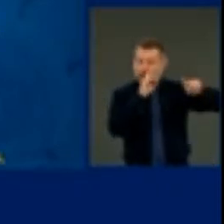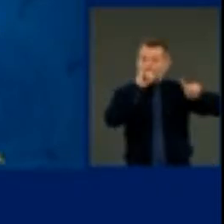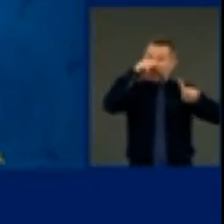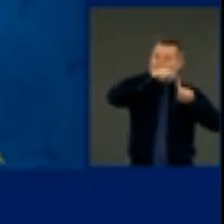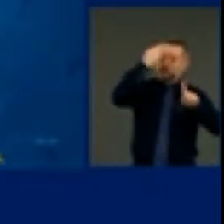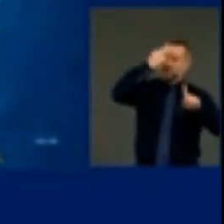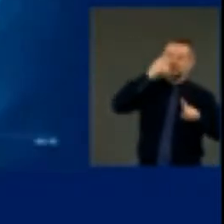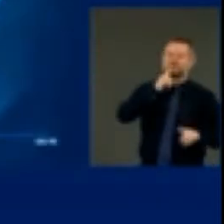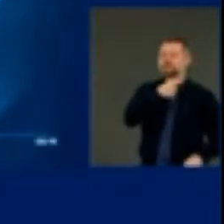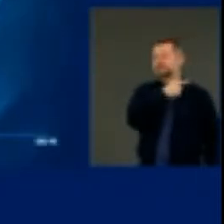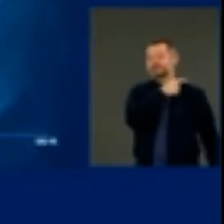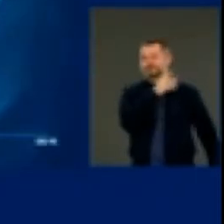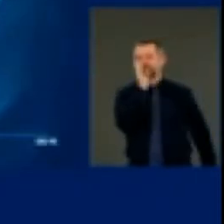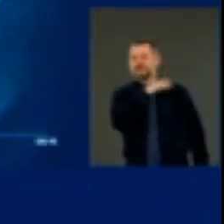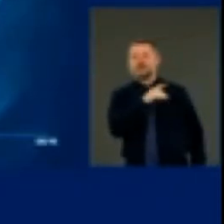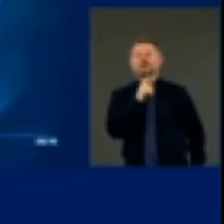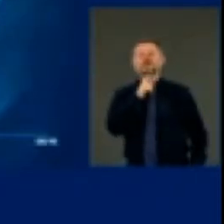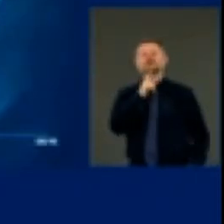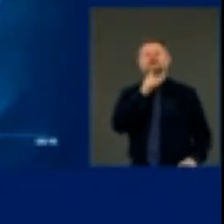Hospitalizations are going up.